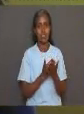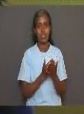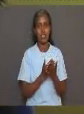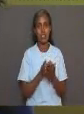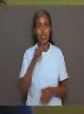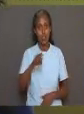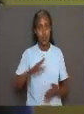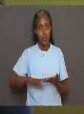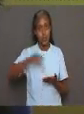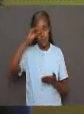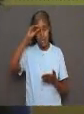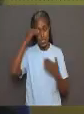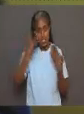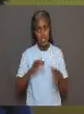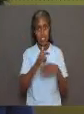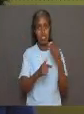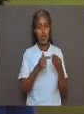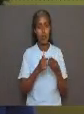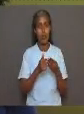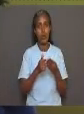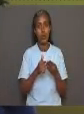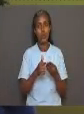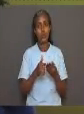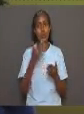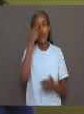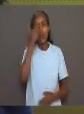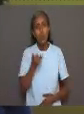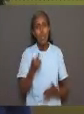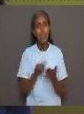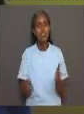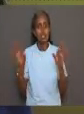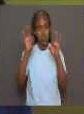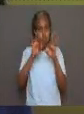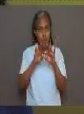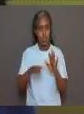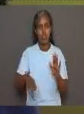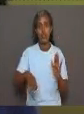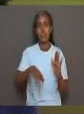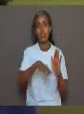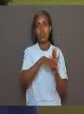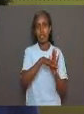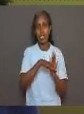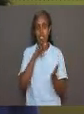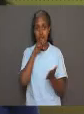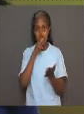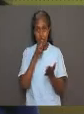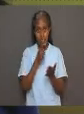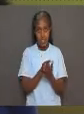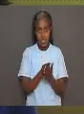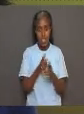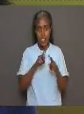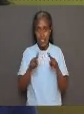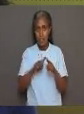you learned about why it is important to represent data in